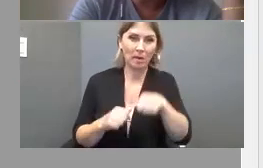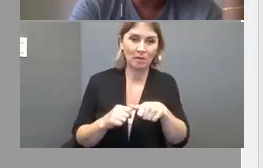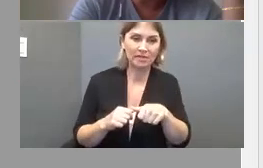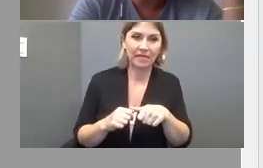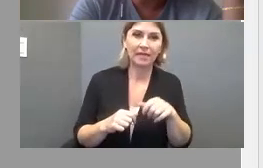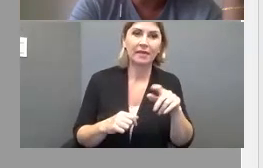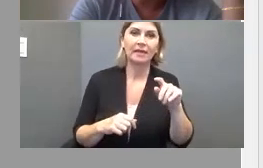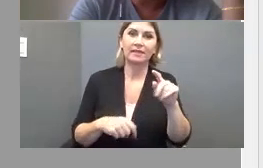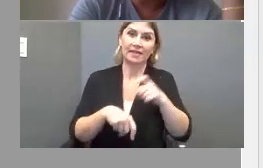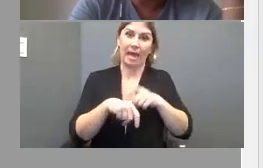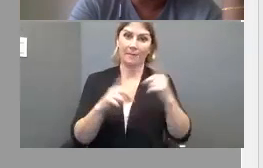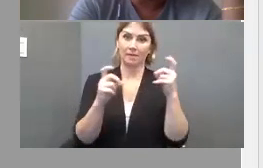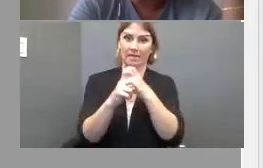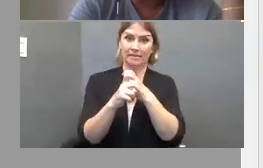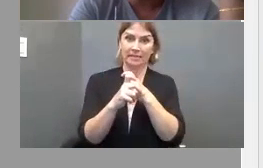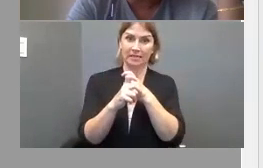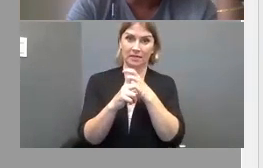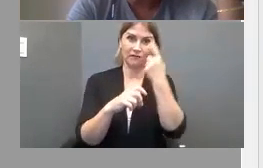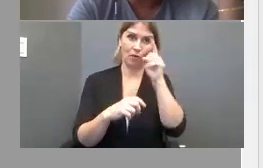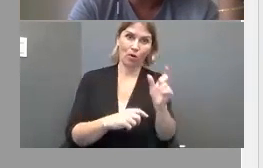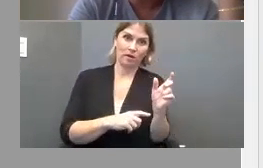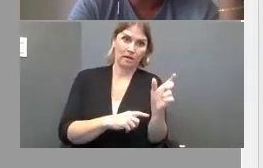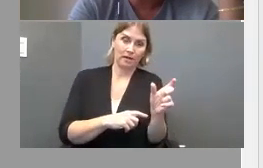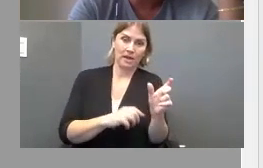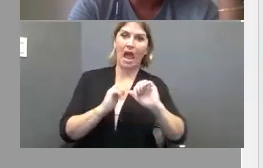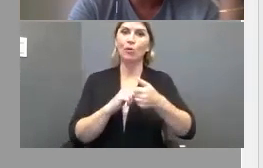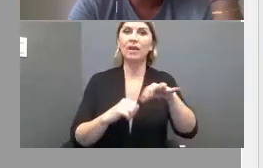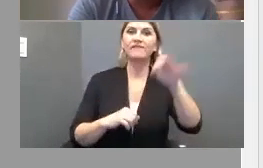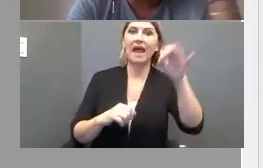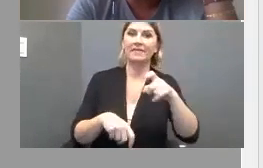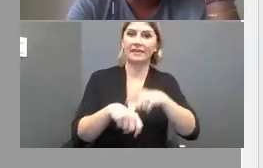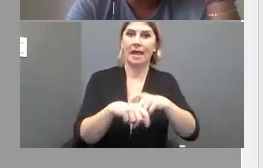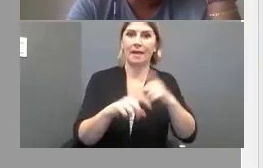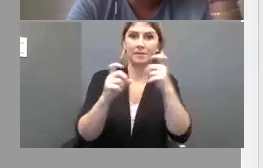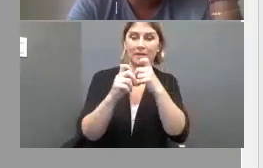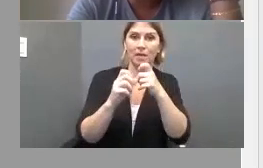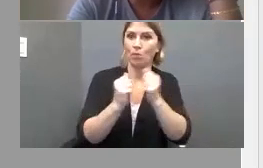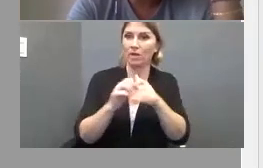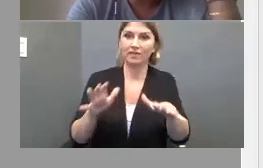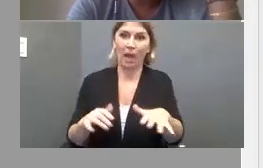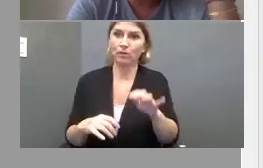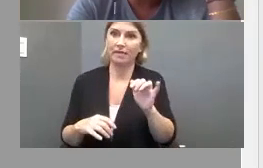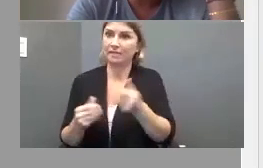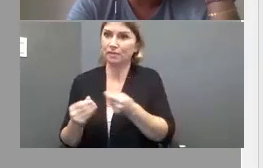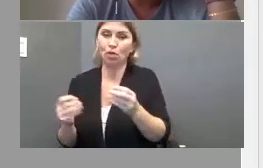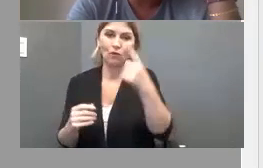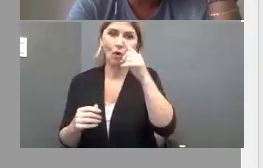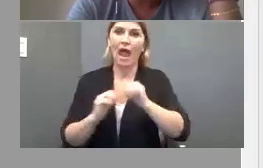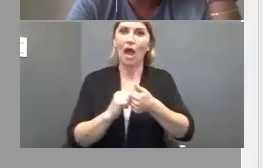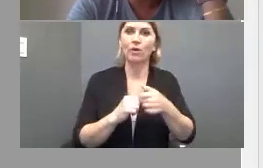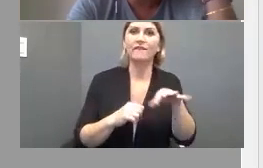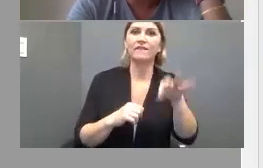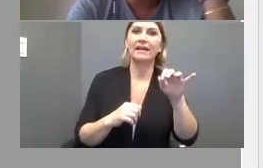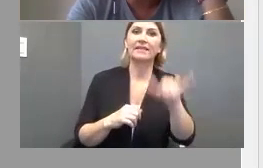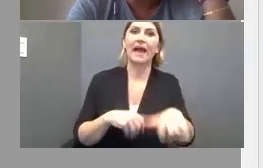the time complexity, or how would I find the time complexity without any recurrence relations? How would I find the time